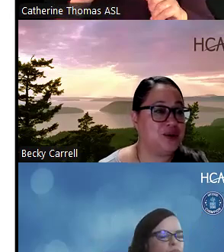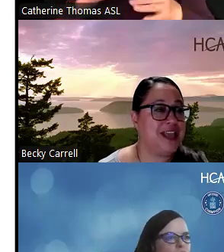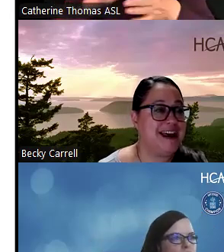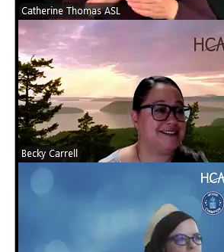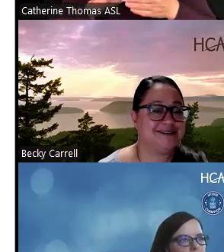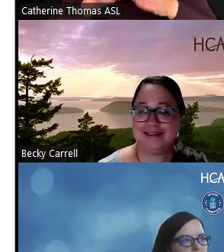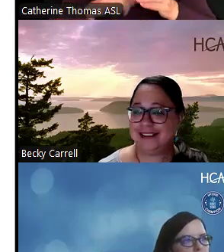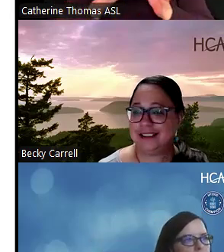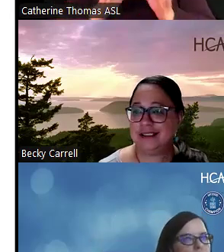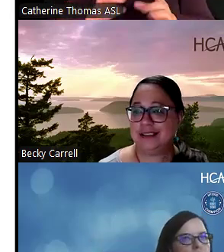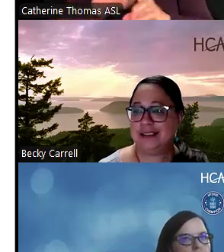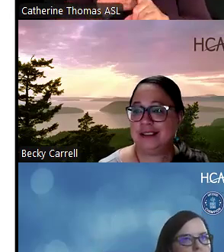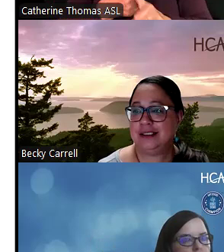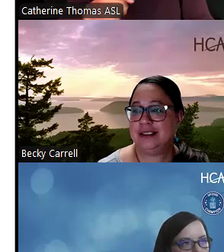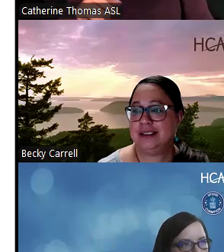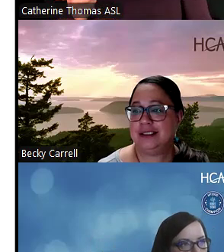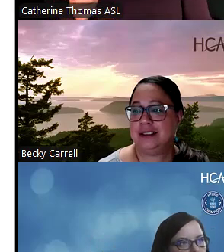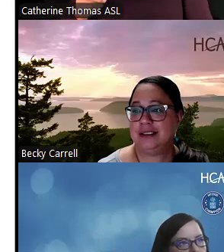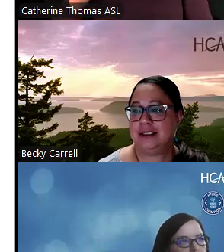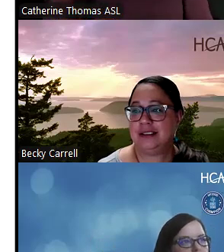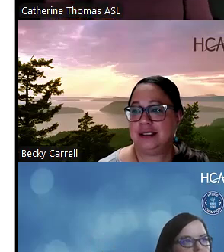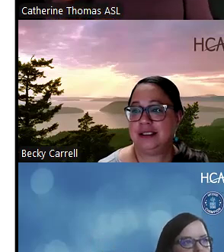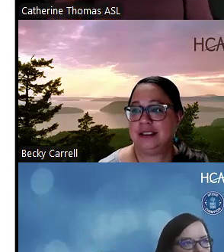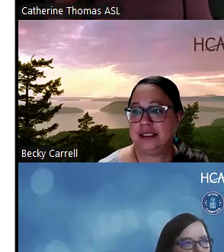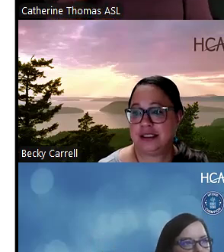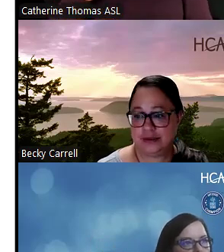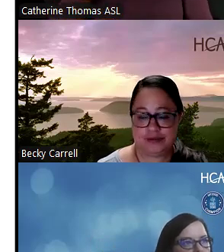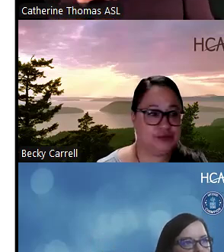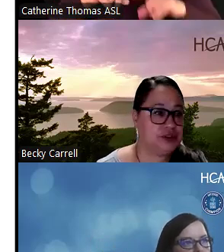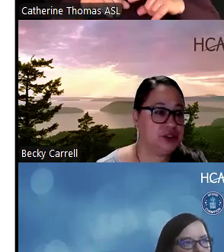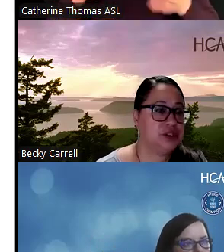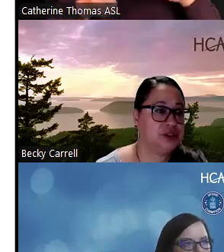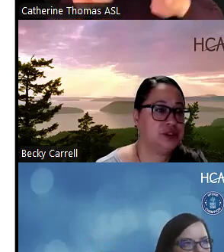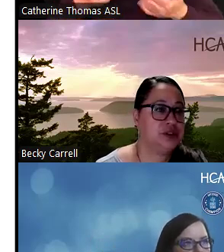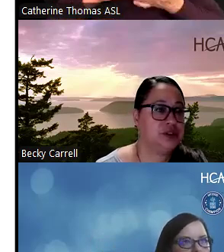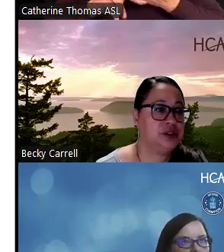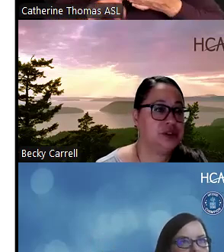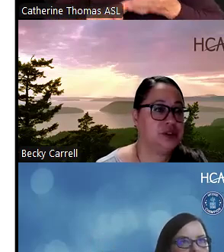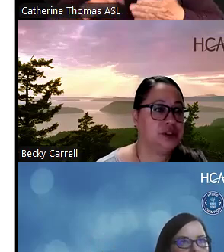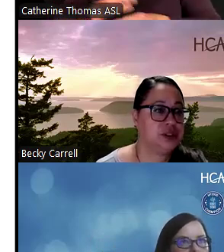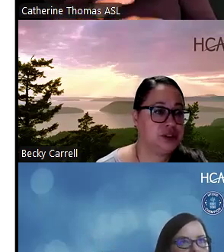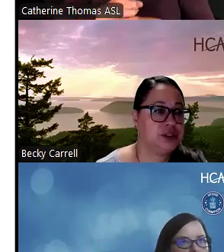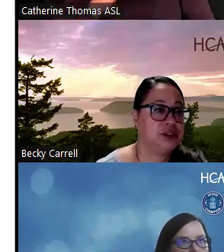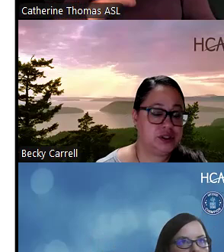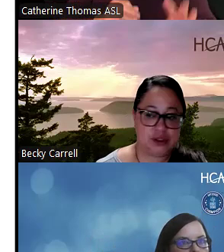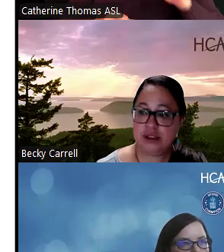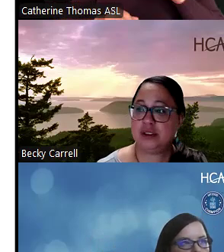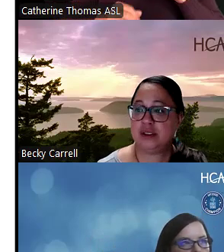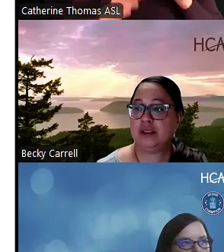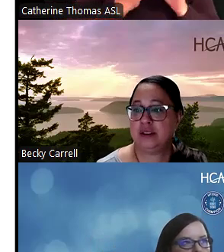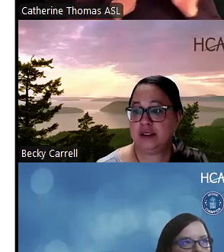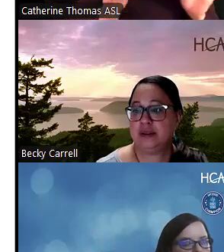with the group. Yeah. Absolutely. Well, it depends on what contract you're accessing the interpreter through. So if this is a spoken